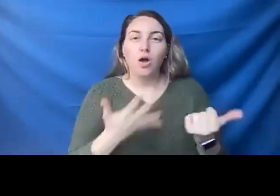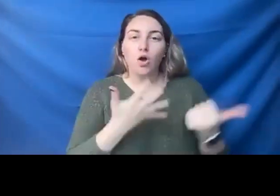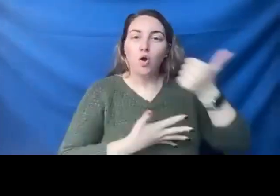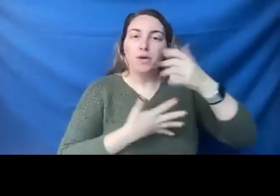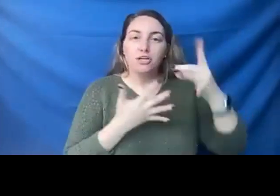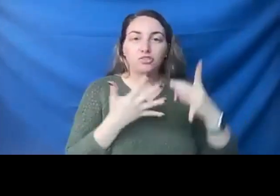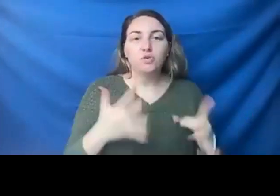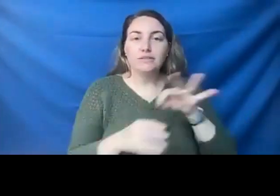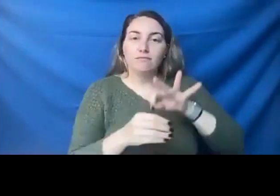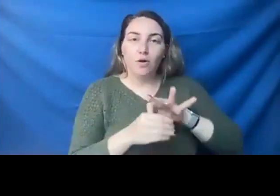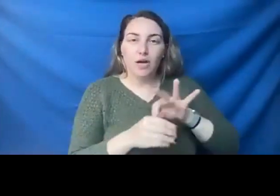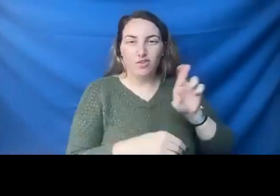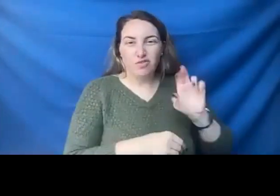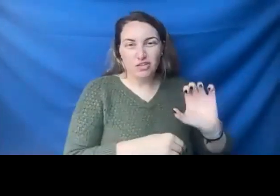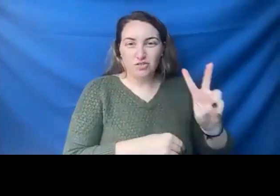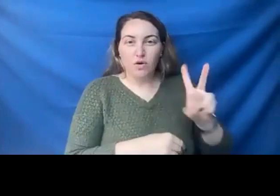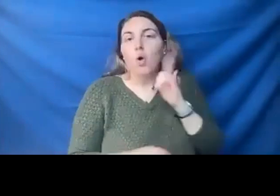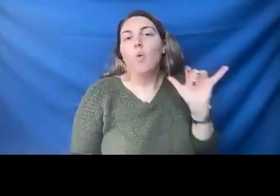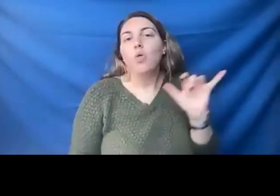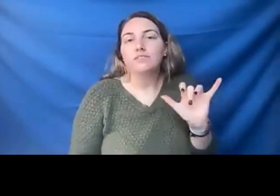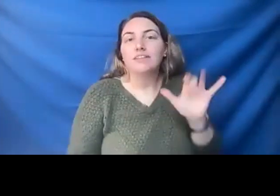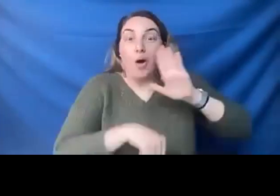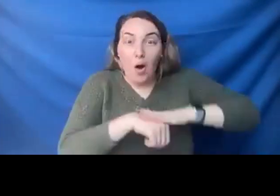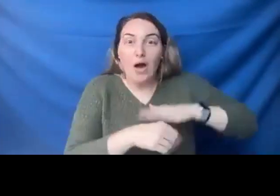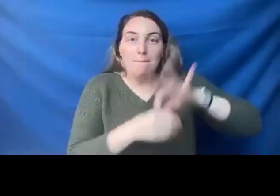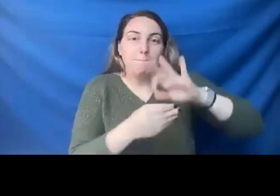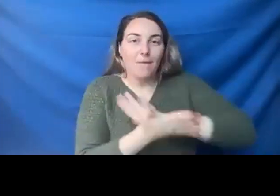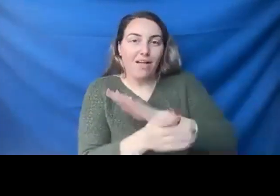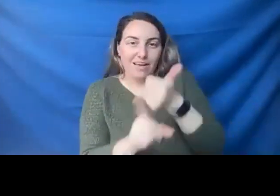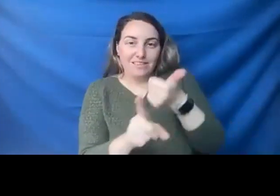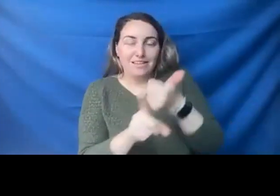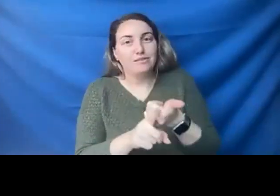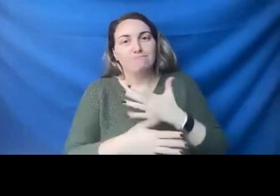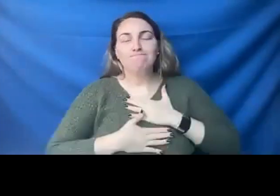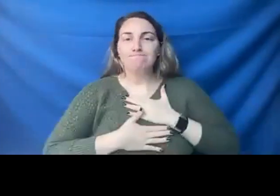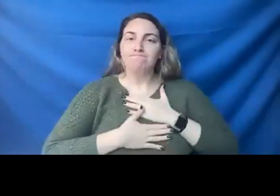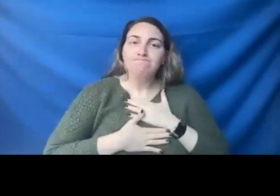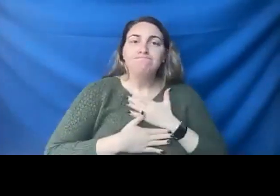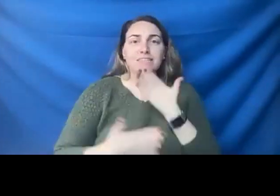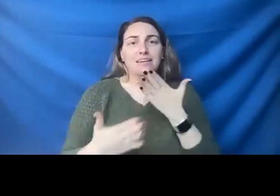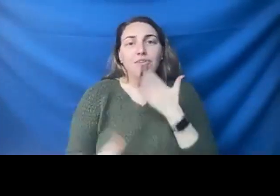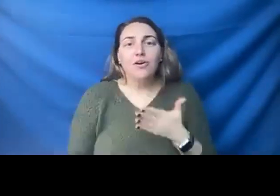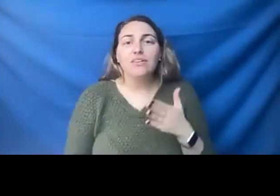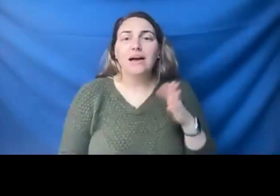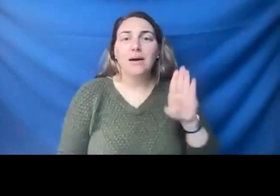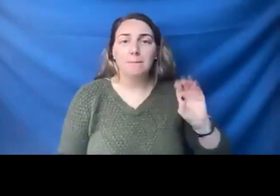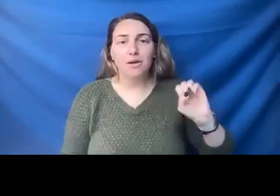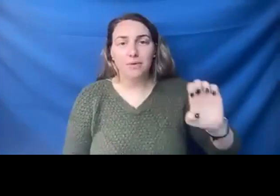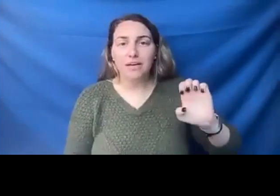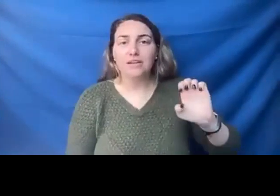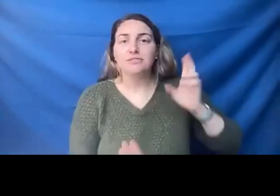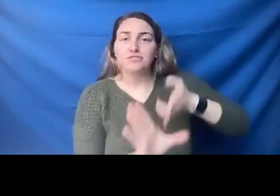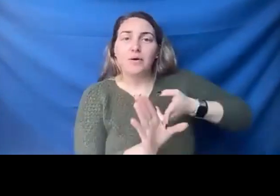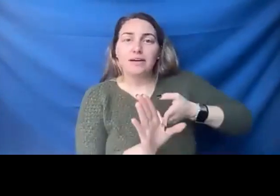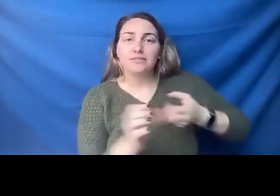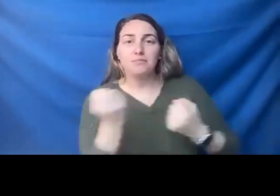device, which we're really excited about. So we're really thankful that they decided that they co-sponsored this training with us. I would also